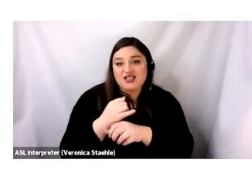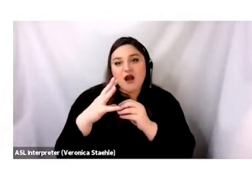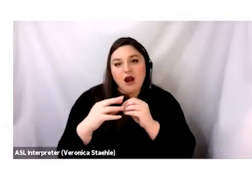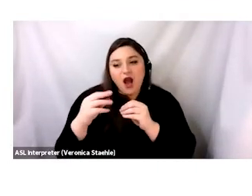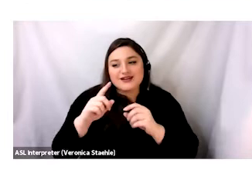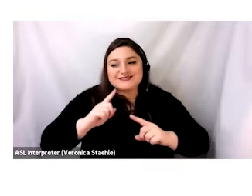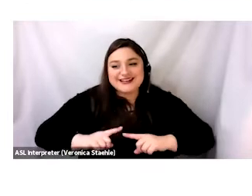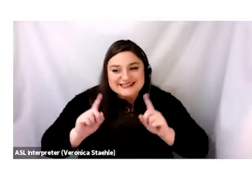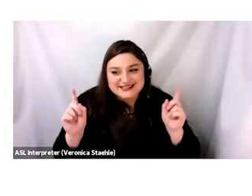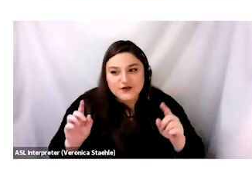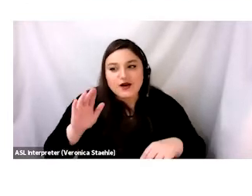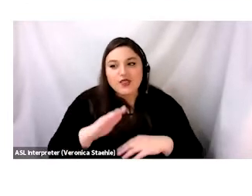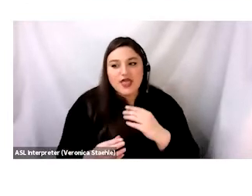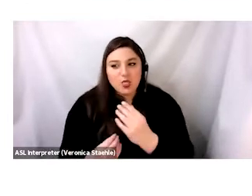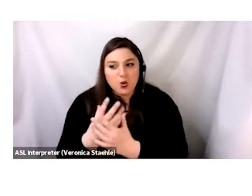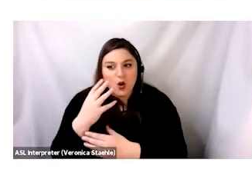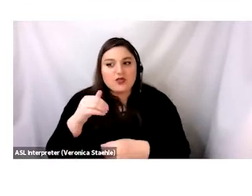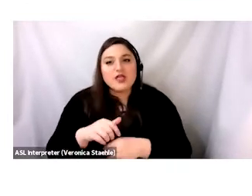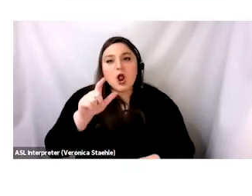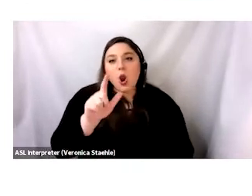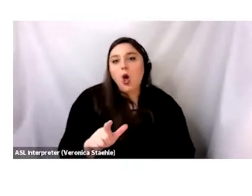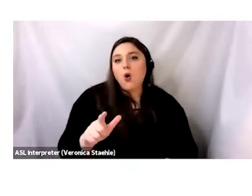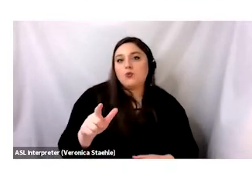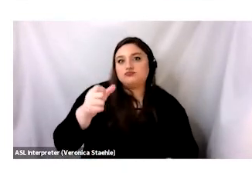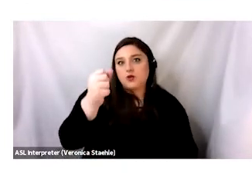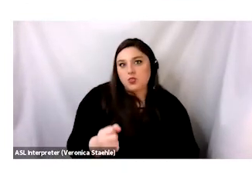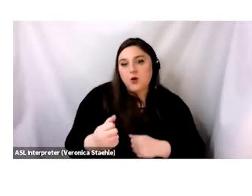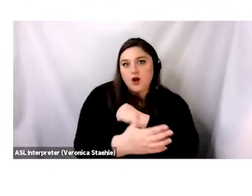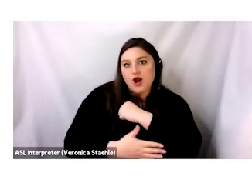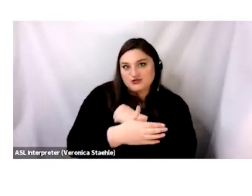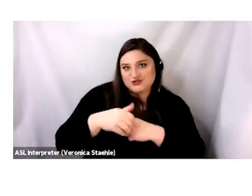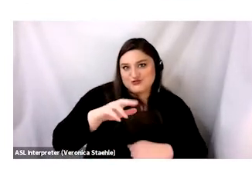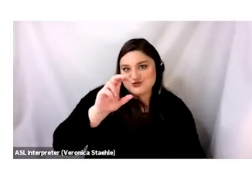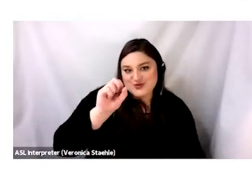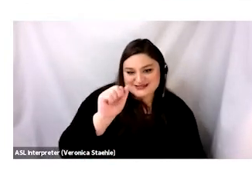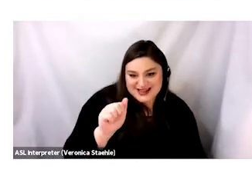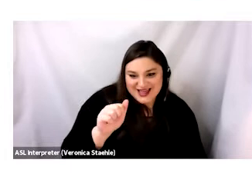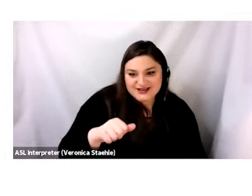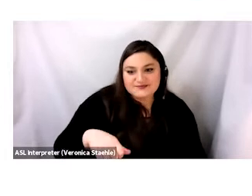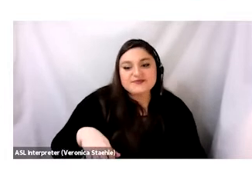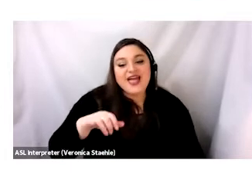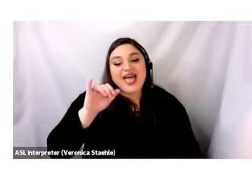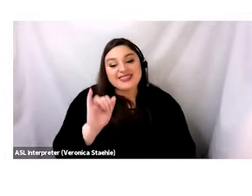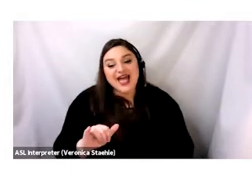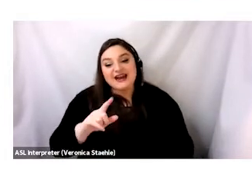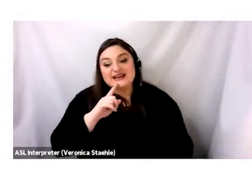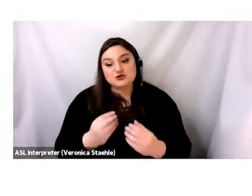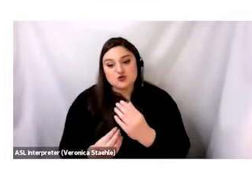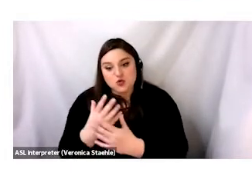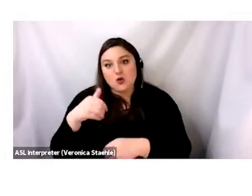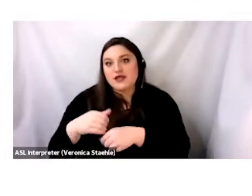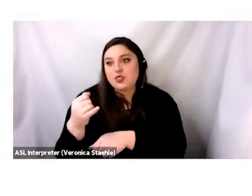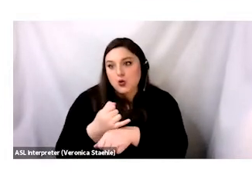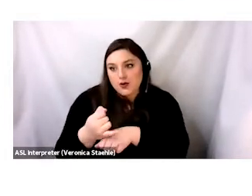of the US now, actually originated in the Caribbean. In fact, genuine Sea Island cotton is grown in the Caribbean, primarily